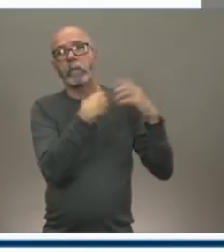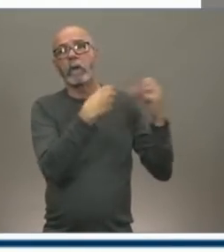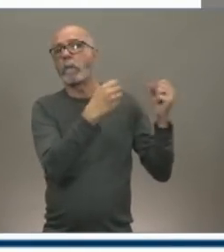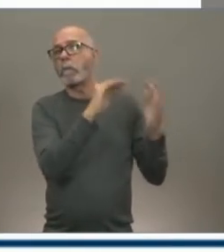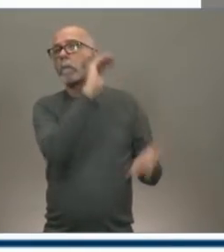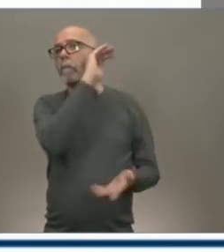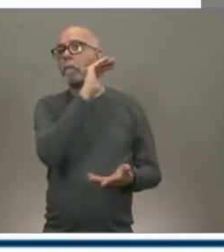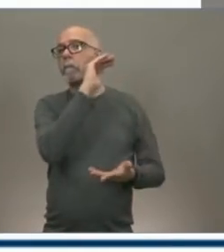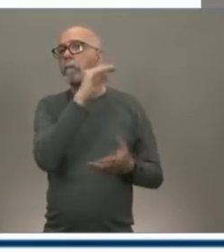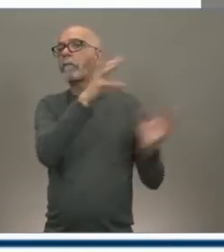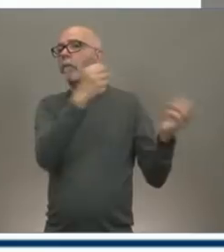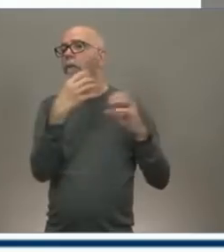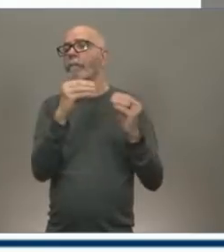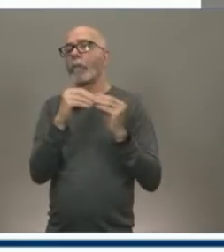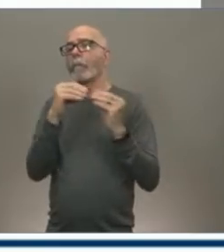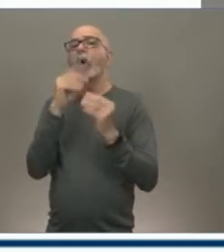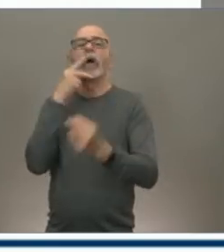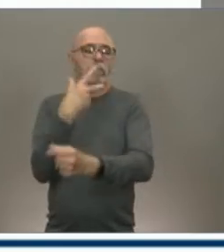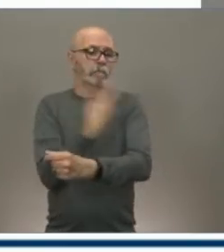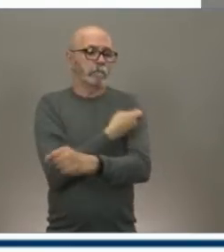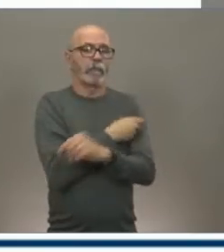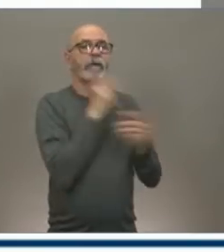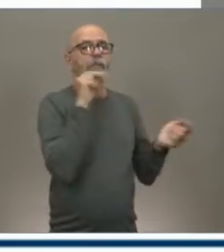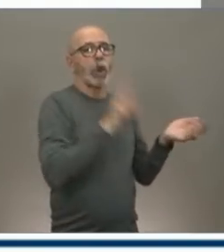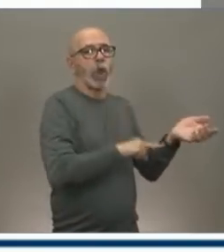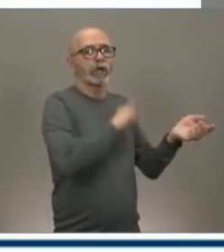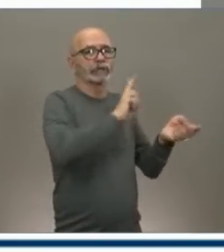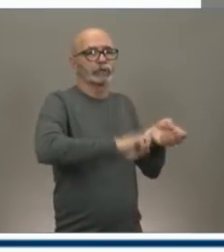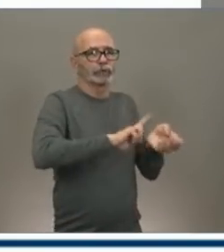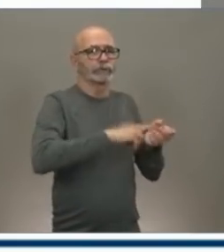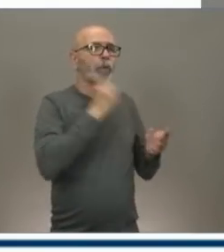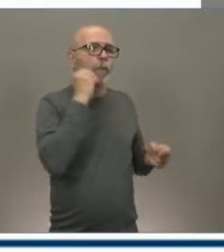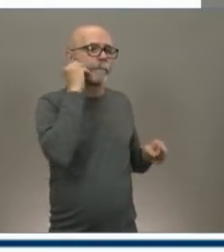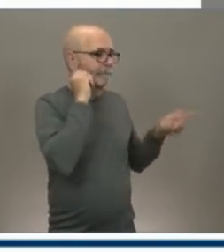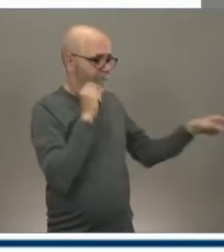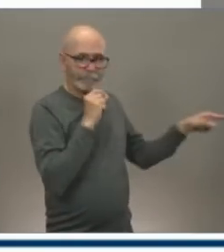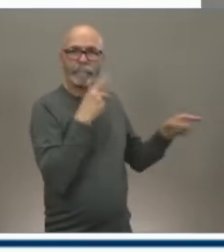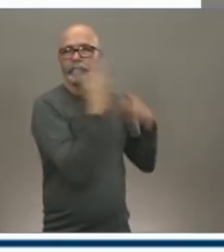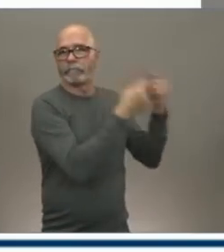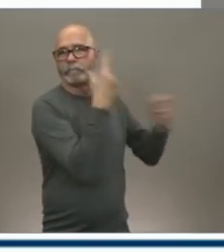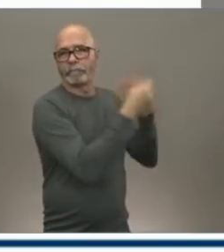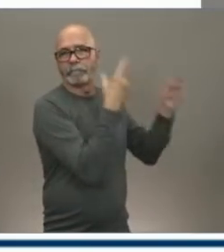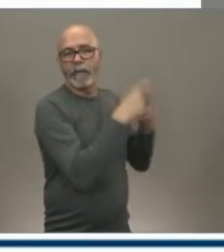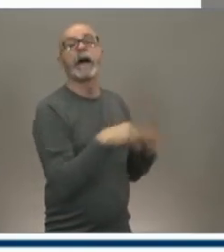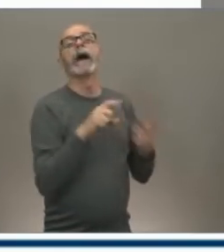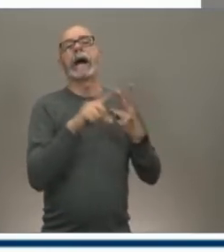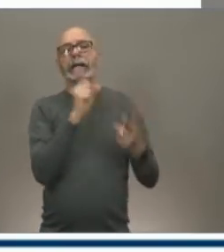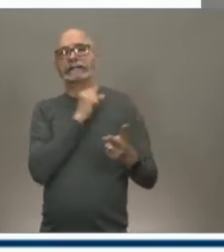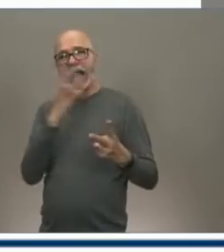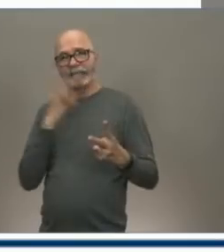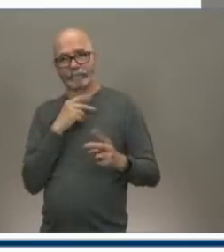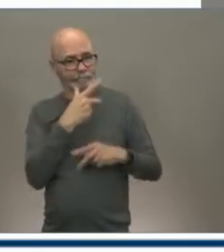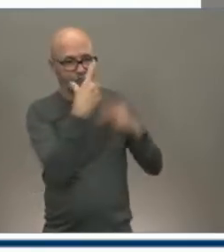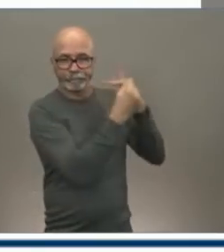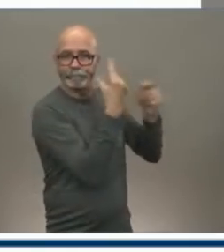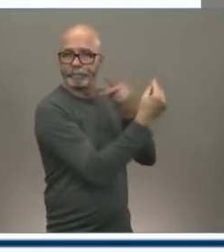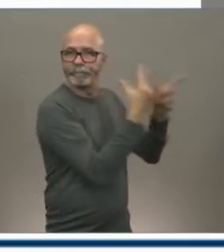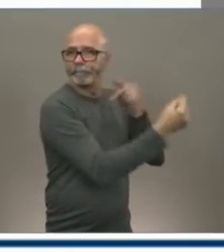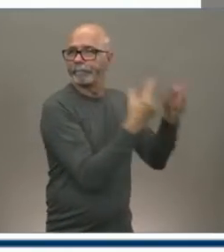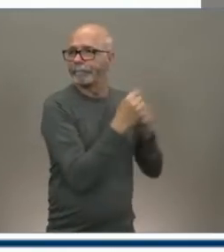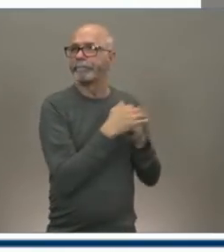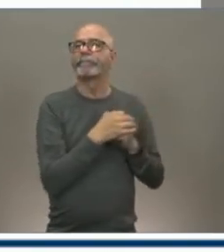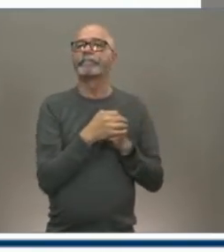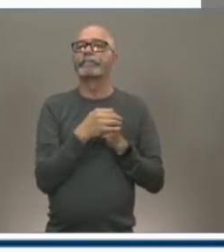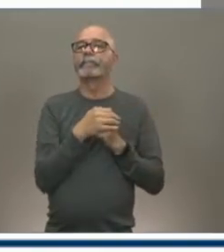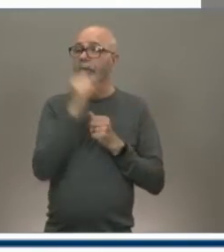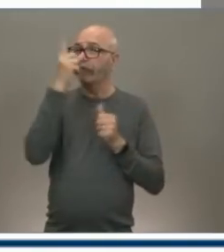immunizing long-term care residents and staff. We are looking at, certainly in our first amounts of vaccine, if we have